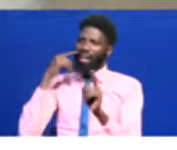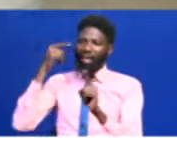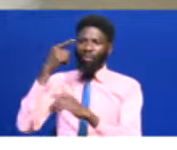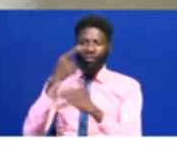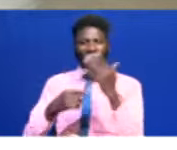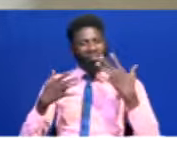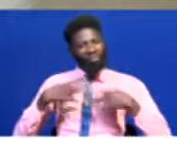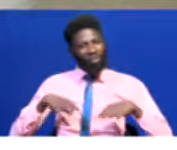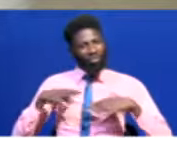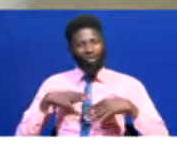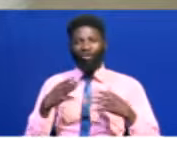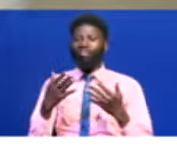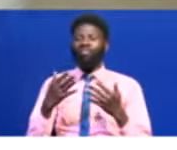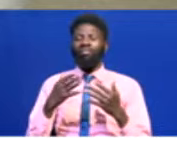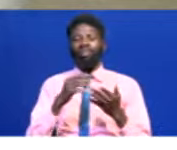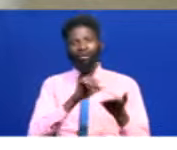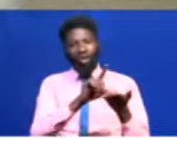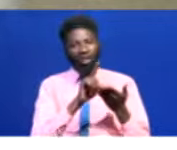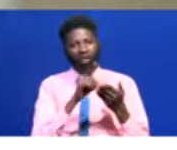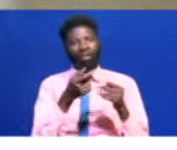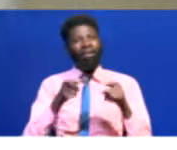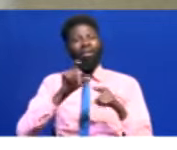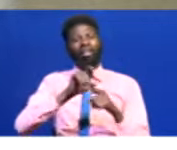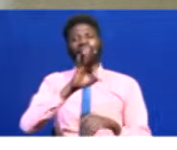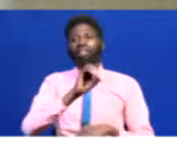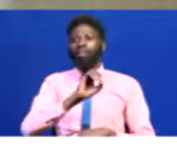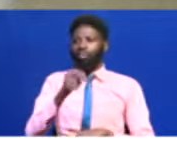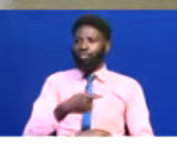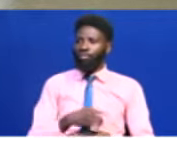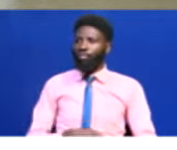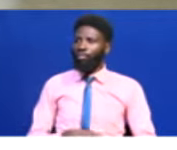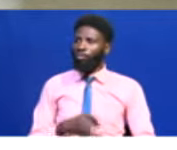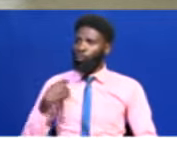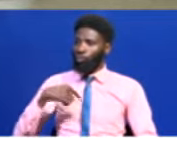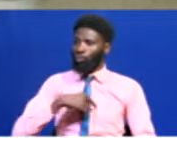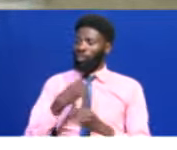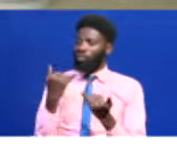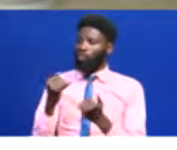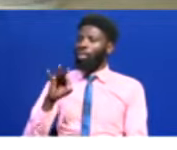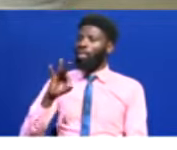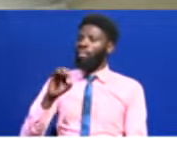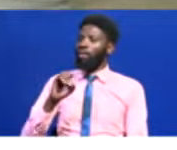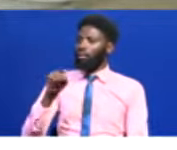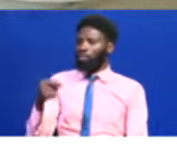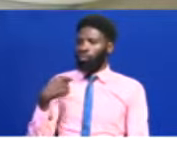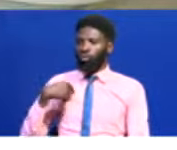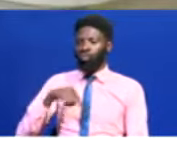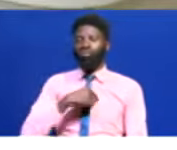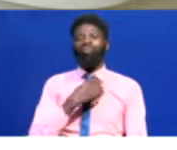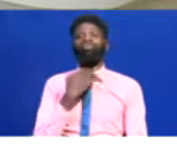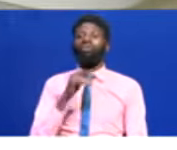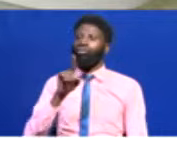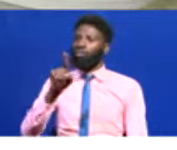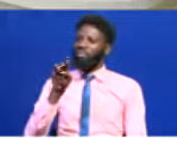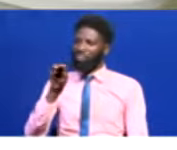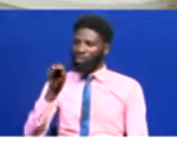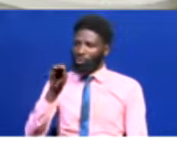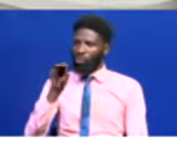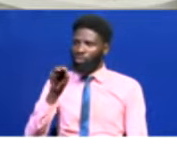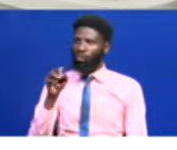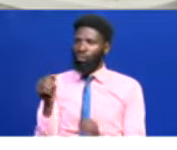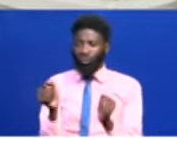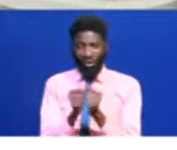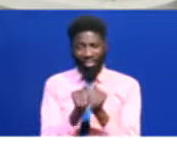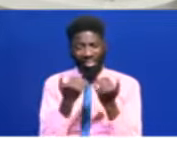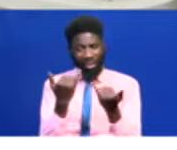as mortgages are concerned around 30,000. Actually, we are at 30,000. You are at 30,000. We want to go to a million. Mm-hmm. And with this